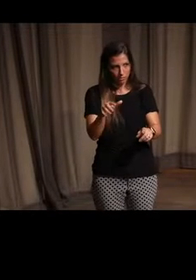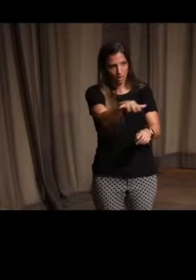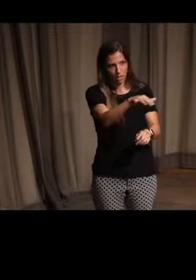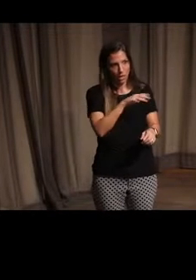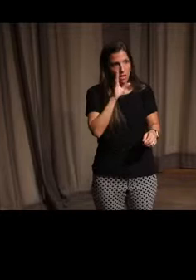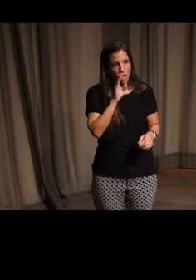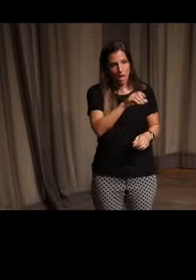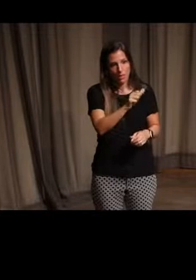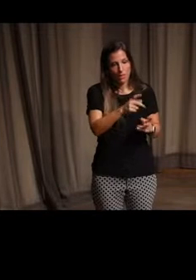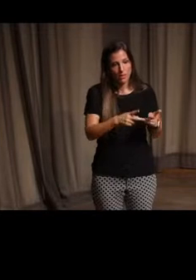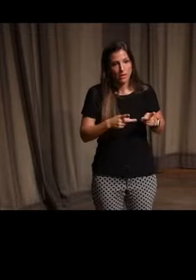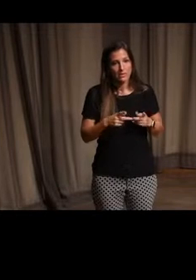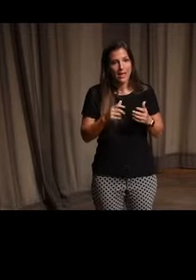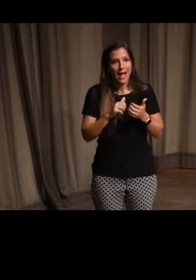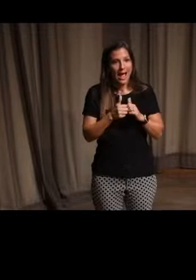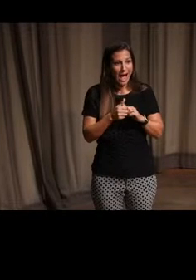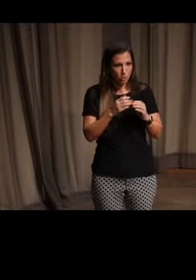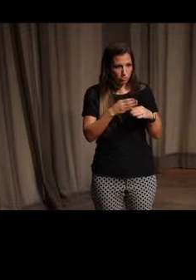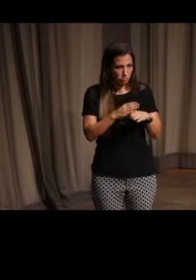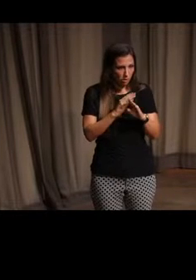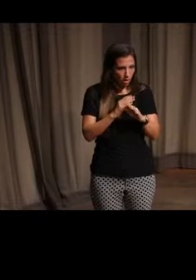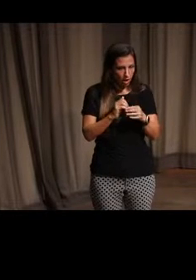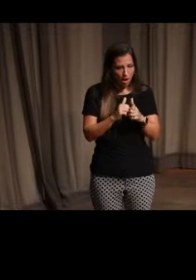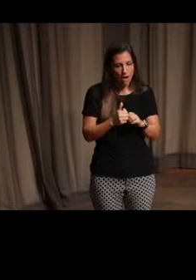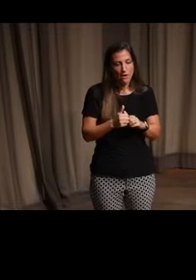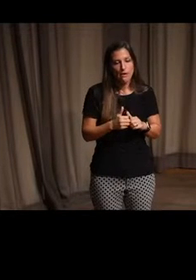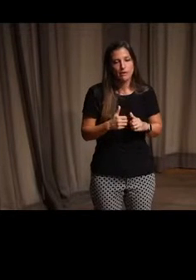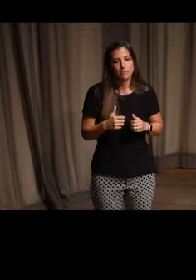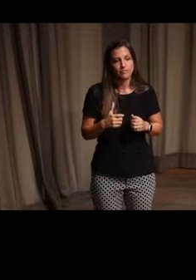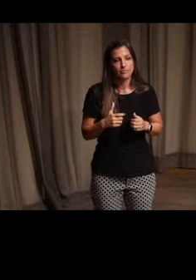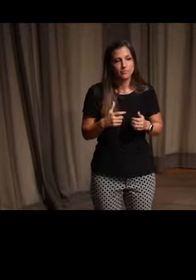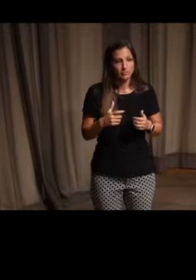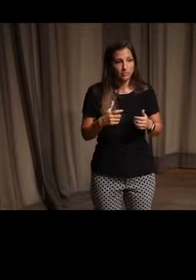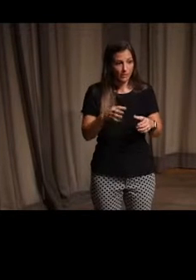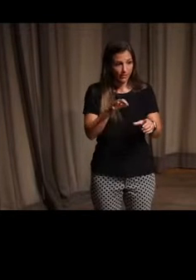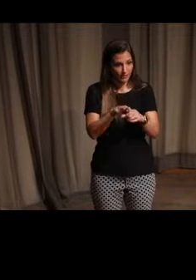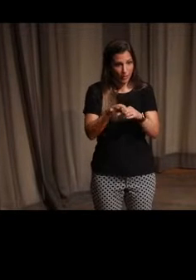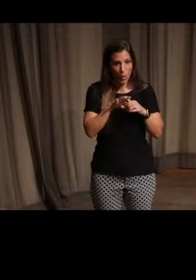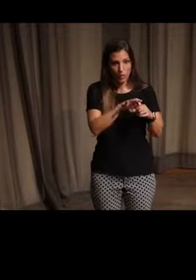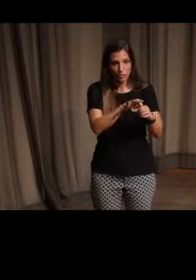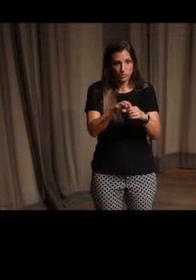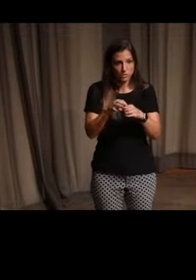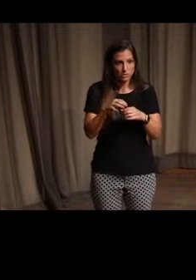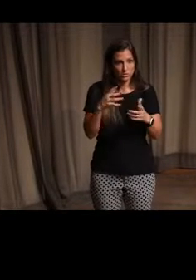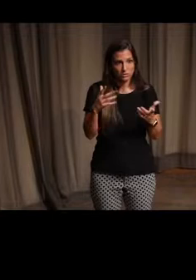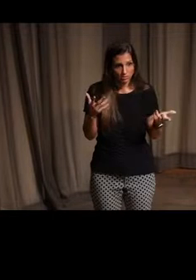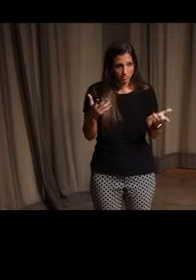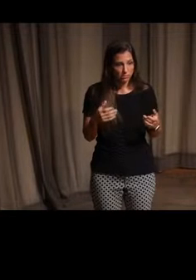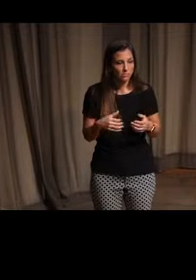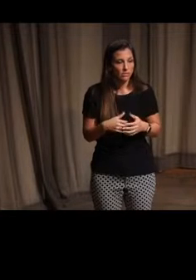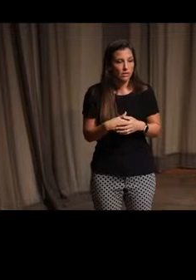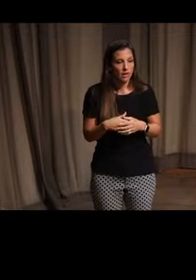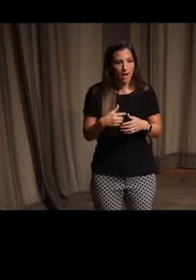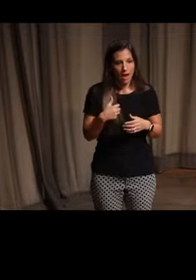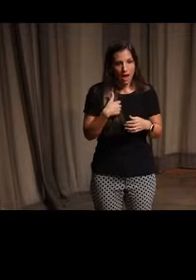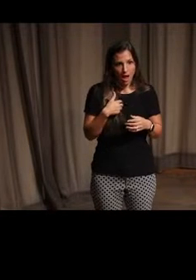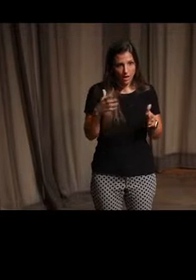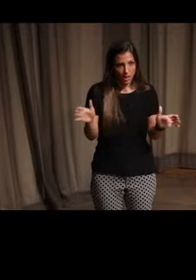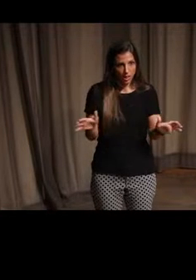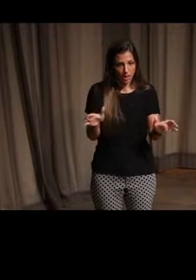can deter that is by making your voice heard in the ballot box, right? I always encourage